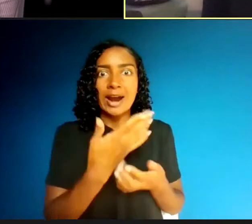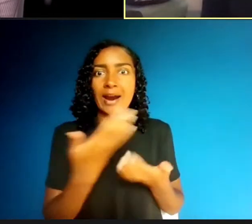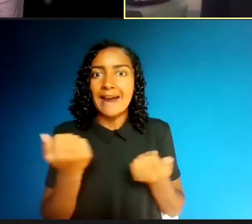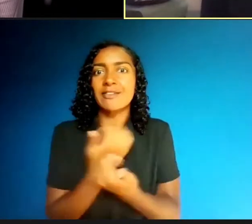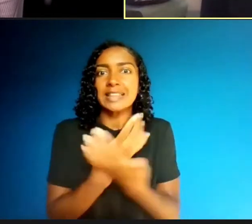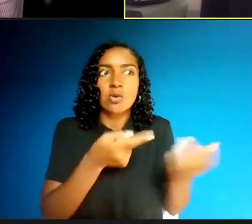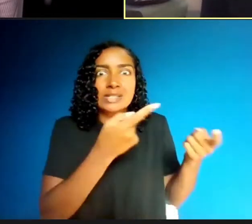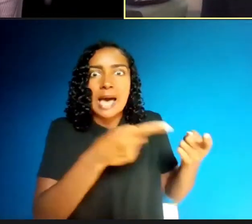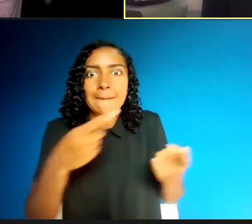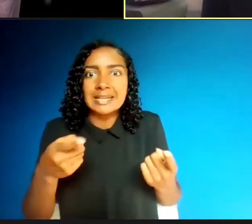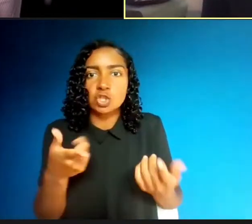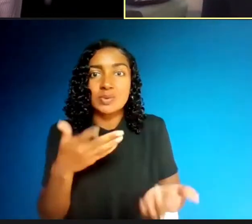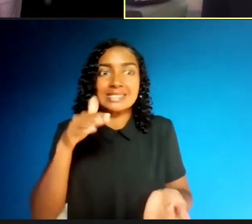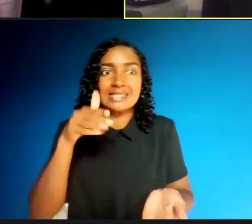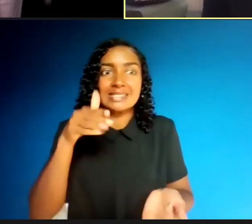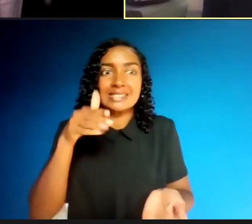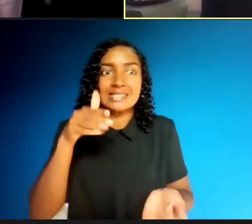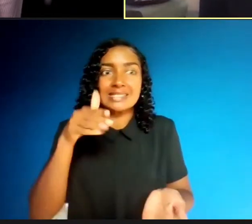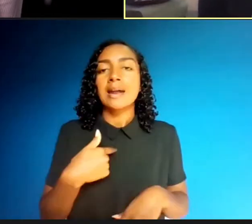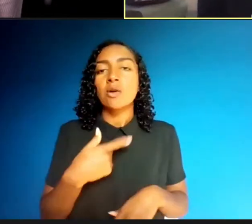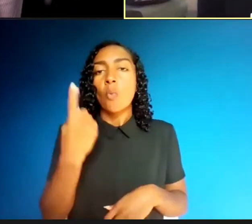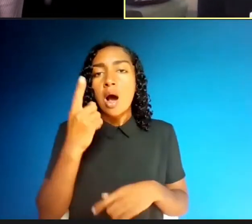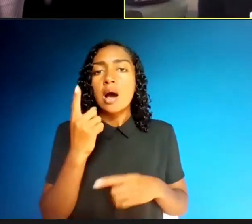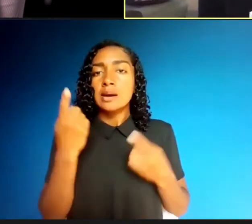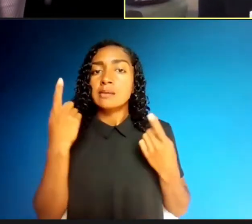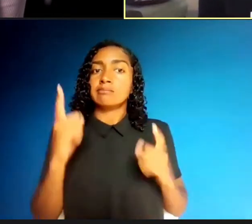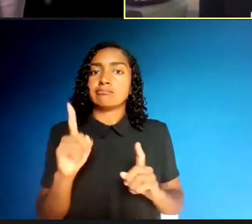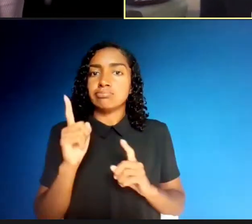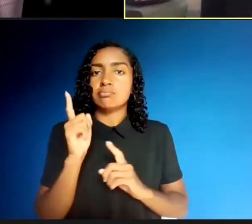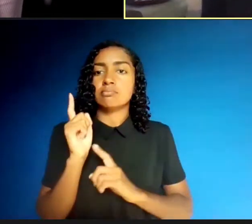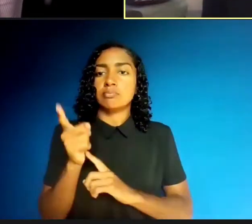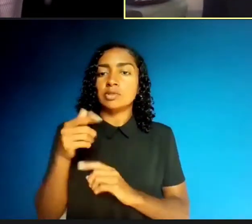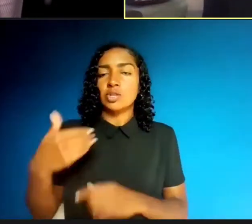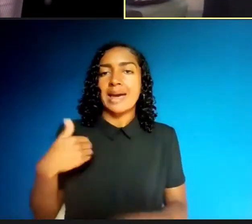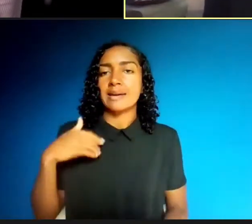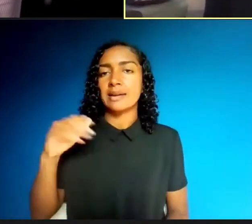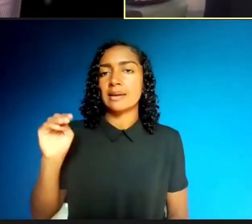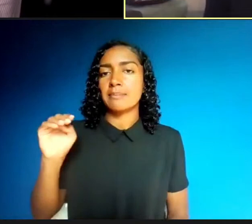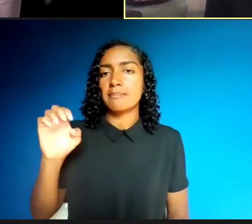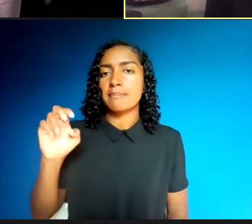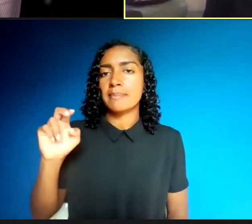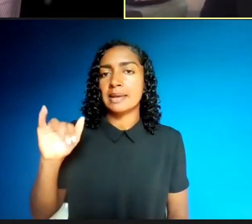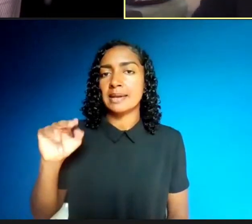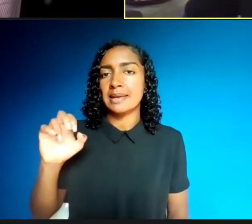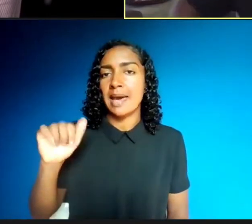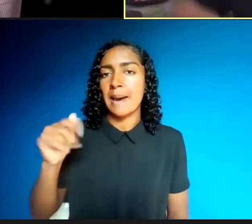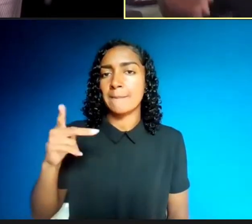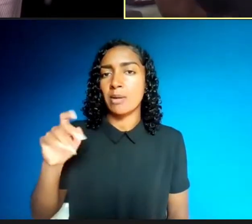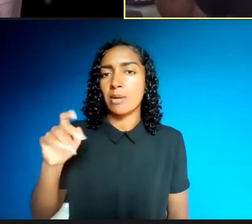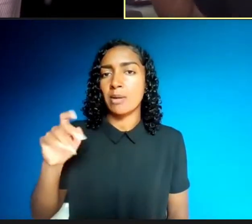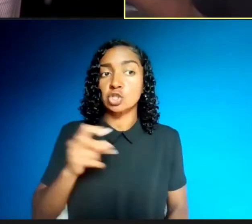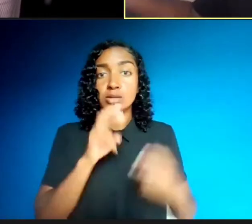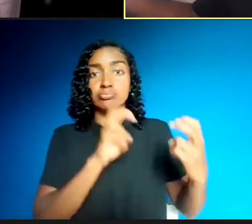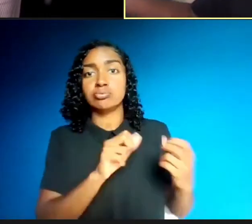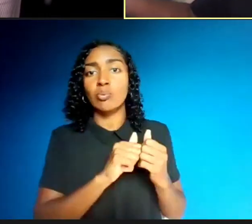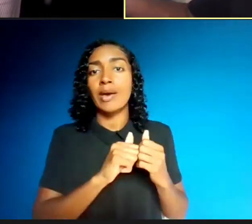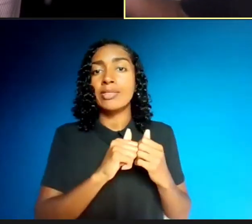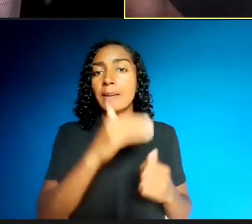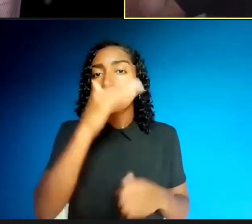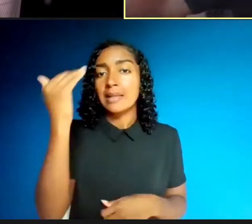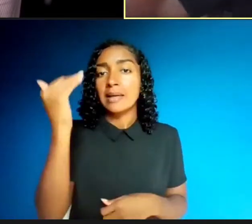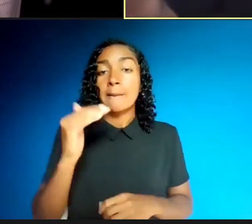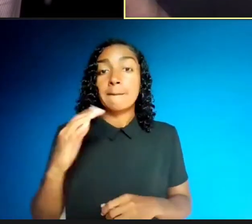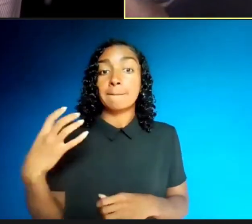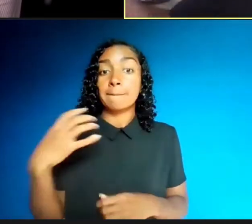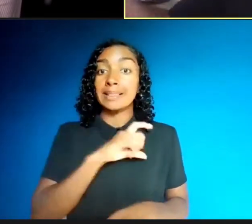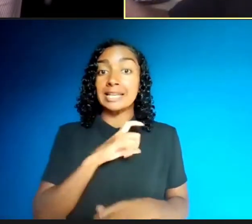a moment that she had in Minneapolis where she talked to the Black police chief of Minneapolis and had George Floyd's family on the phone, and she